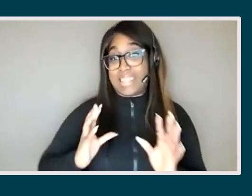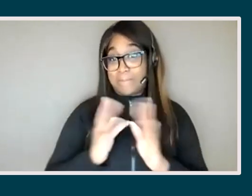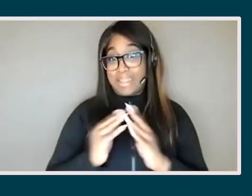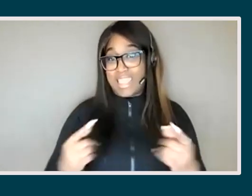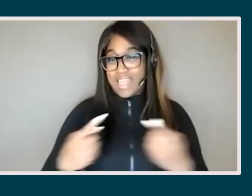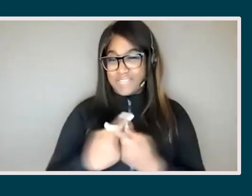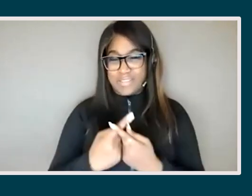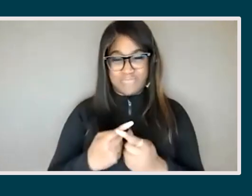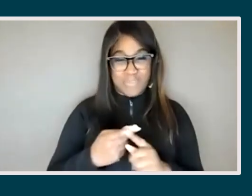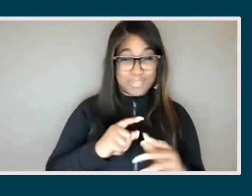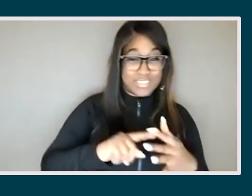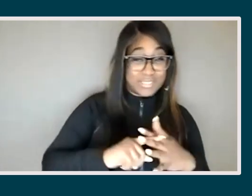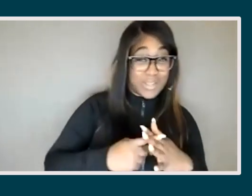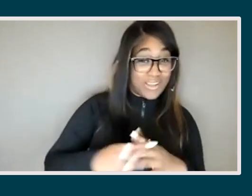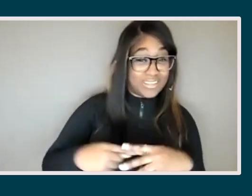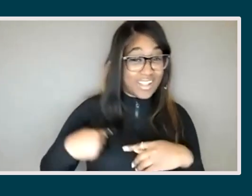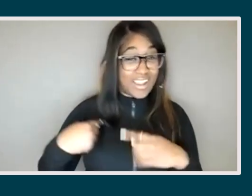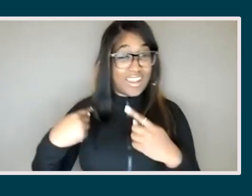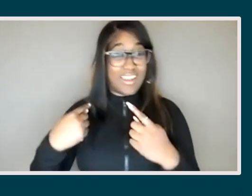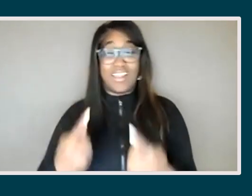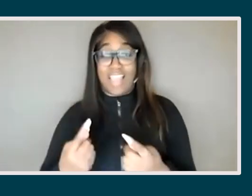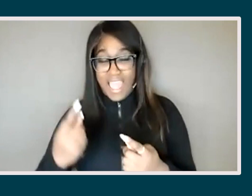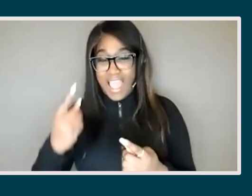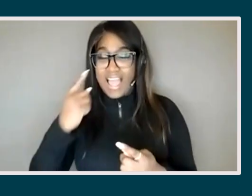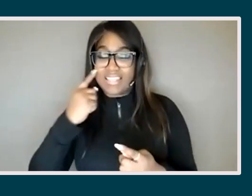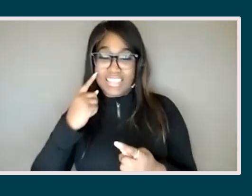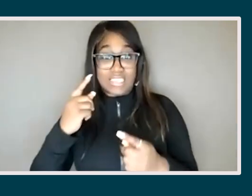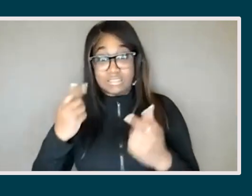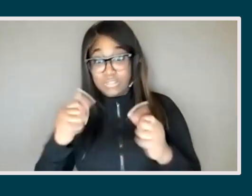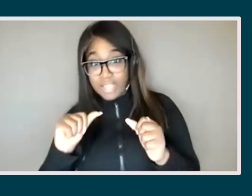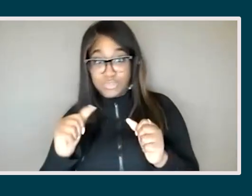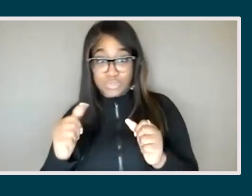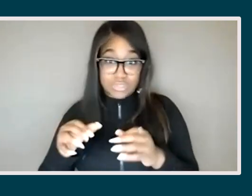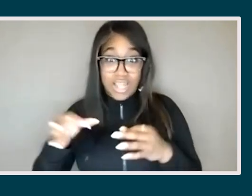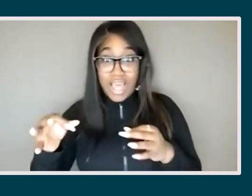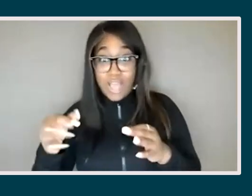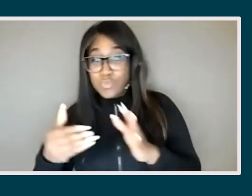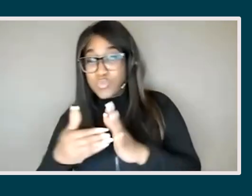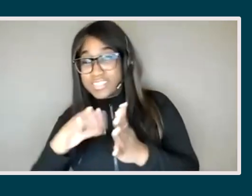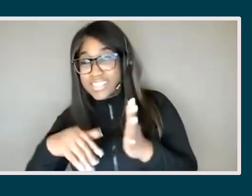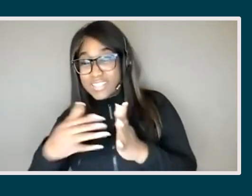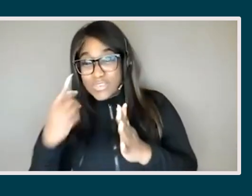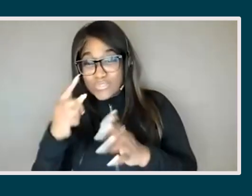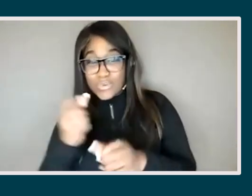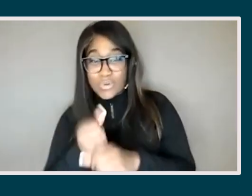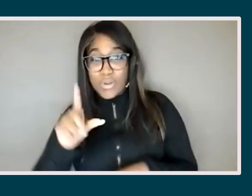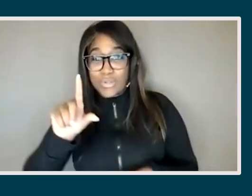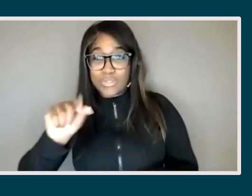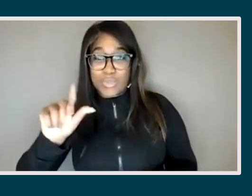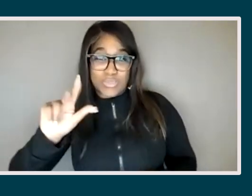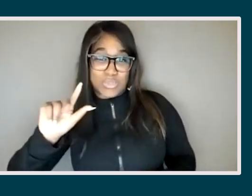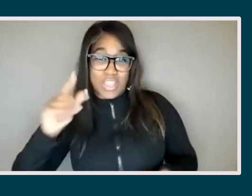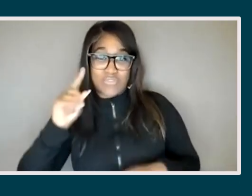from the beginning, and I've actually been saying, could we find a reschedule like in 2023 for this other meeting? Can we